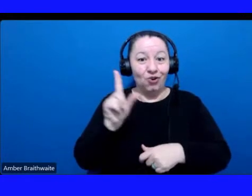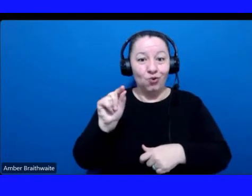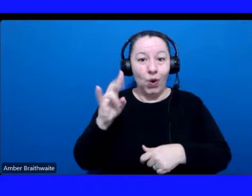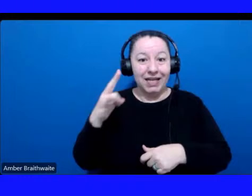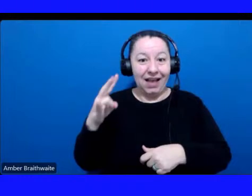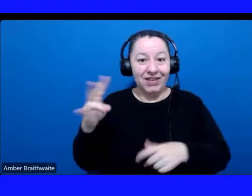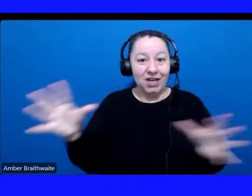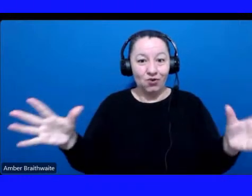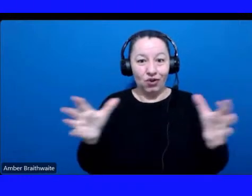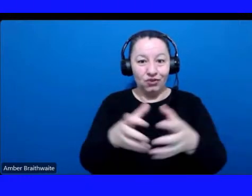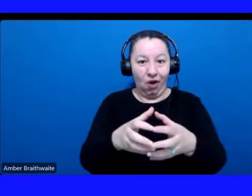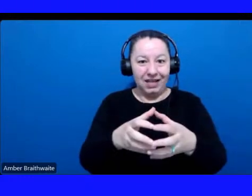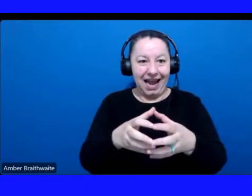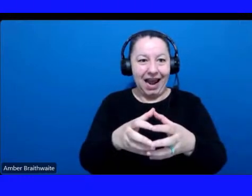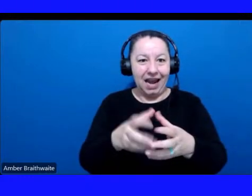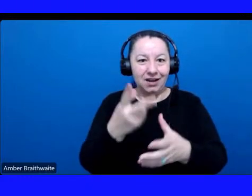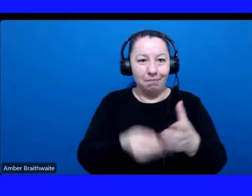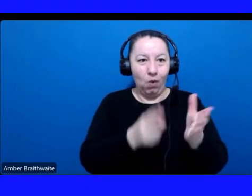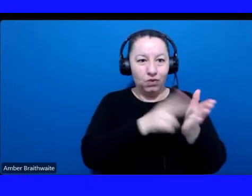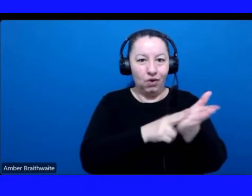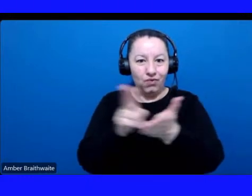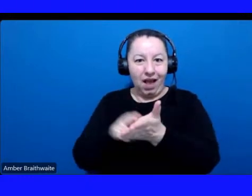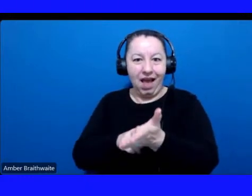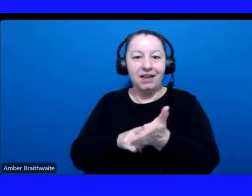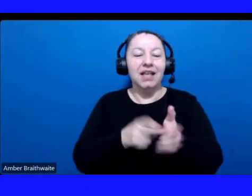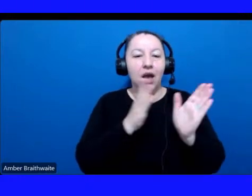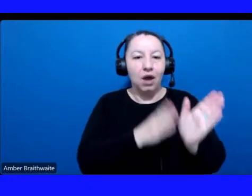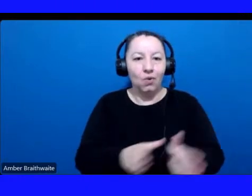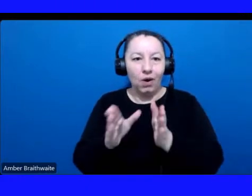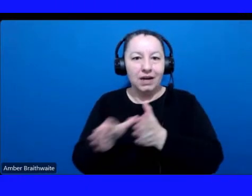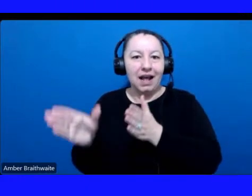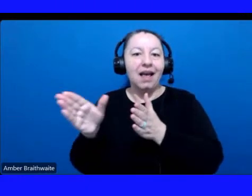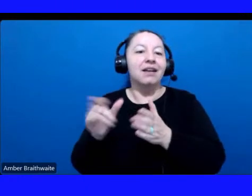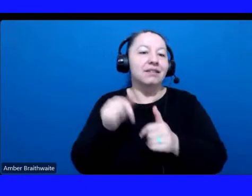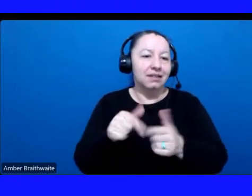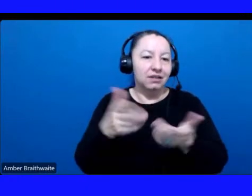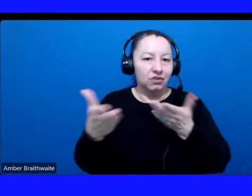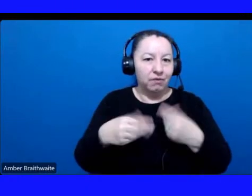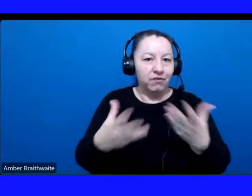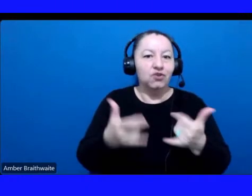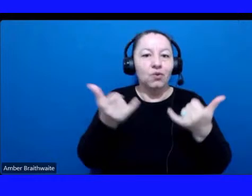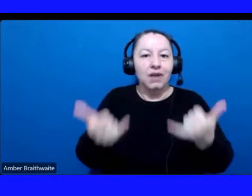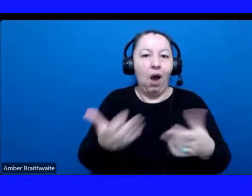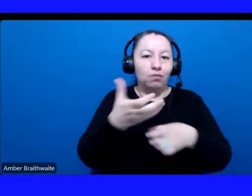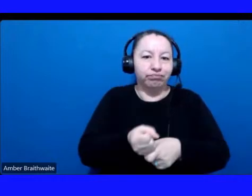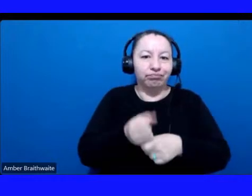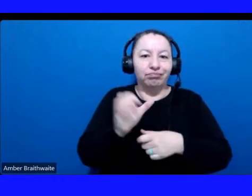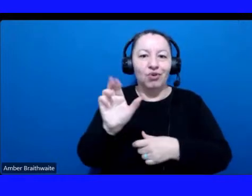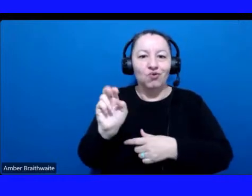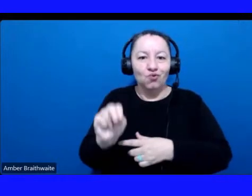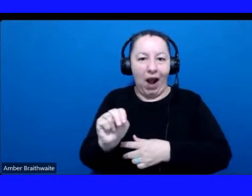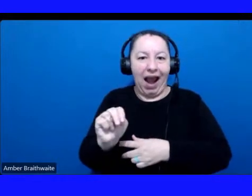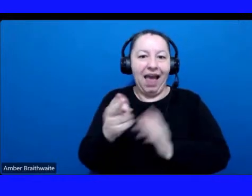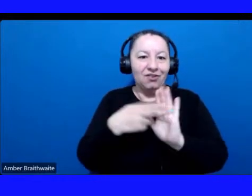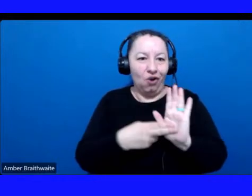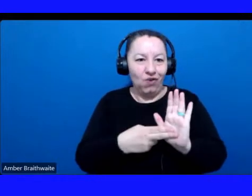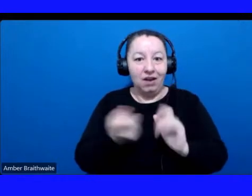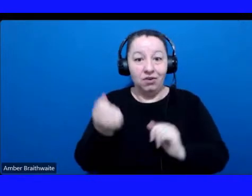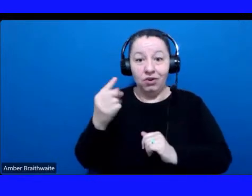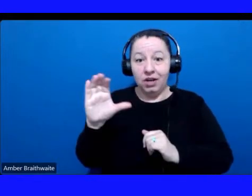CHS came over to Health and Hospitals, one of the improvements that we saw was to combine what had been separate contracts. So it was sort of